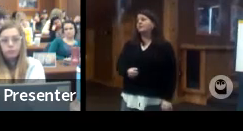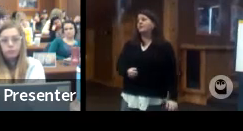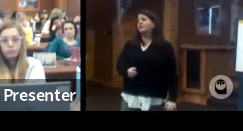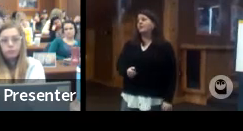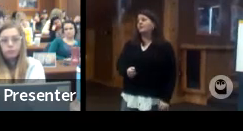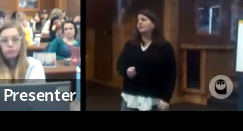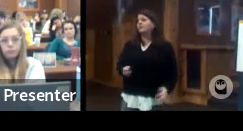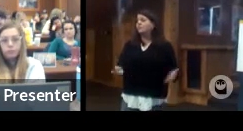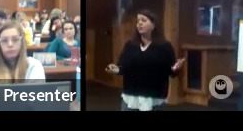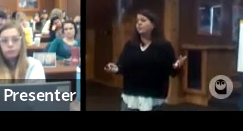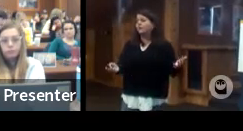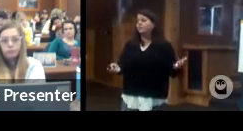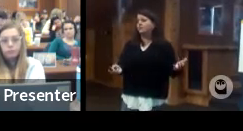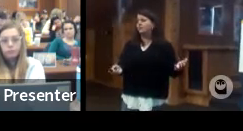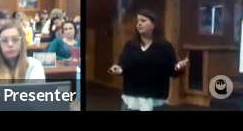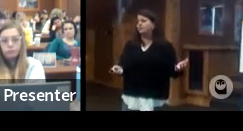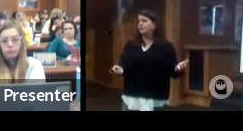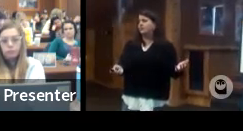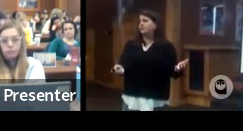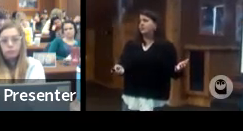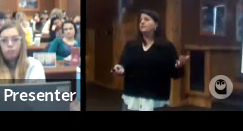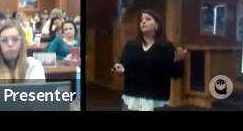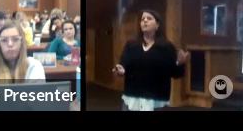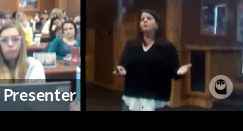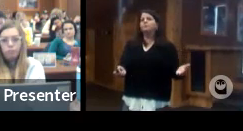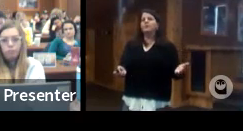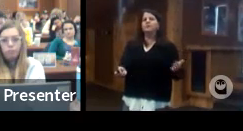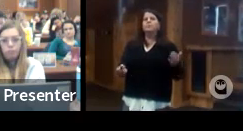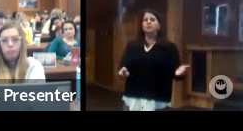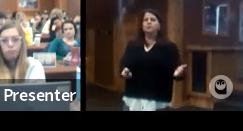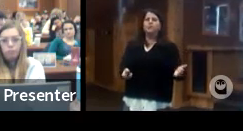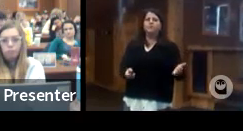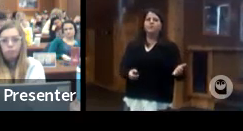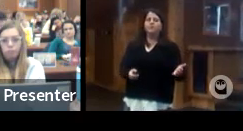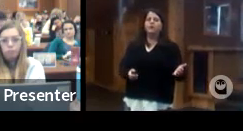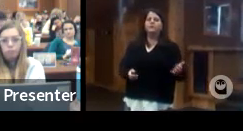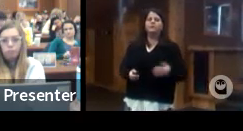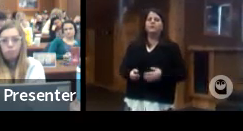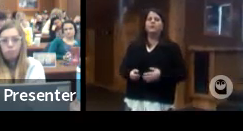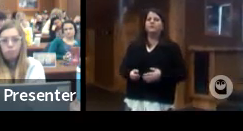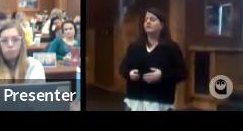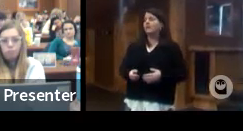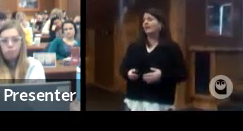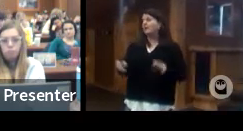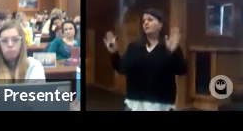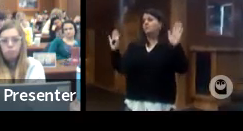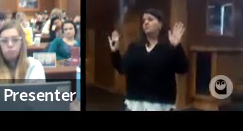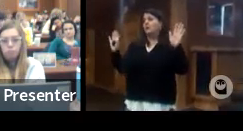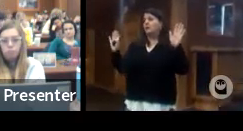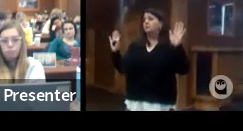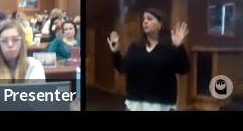sorry, I can't testify to that. That's not where my expertise is. That's the most professional, most credible response you can give is to